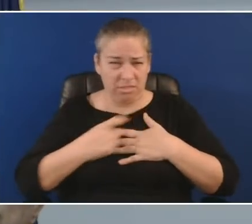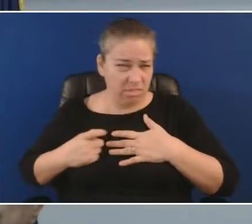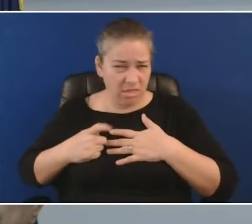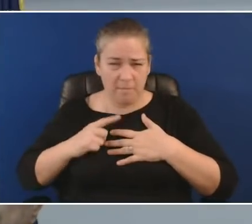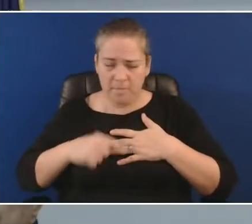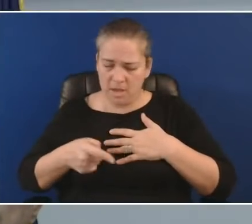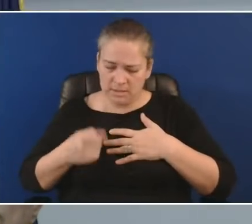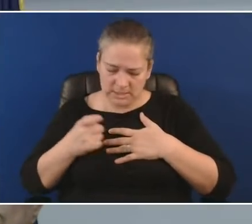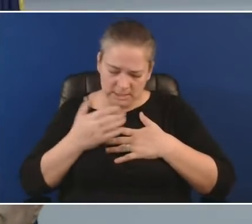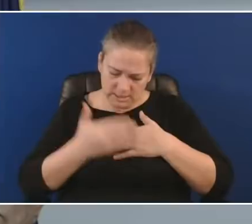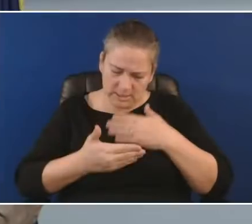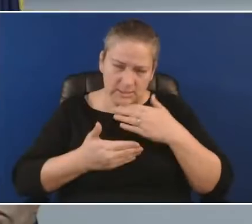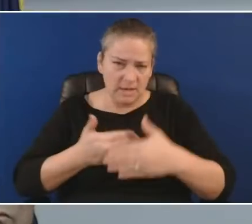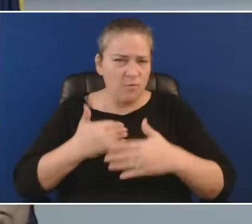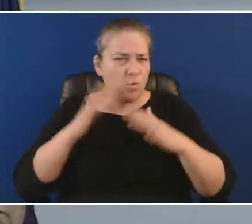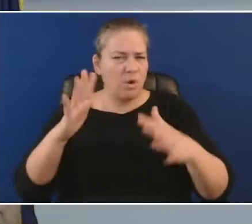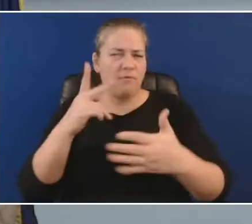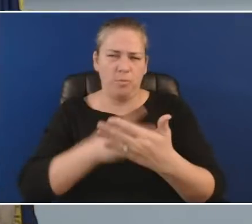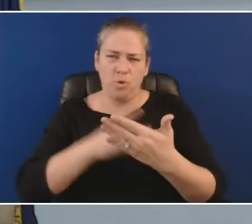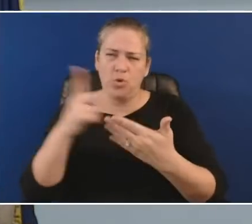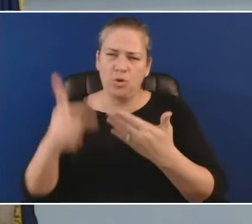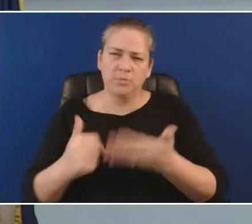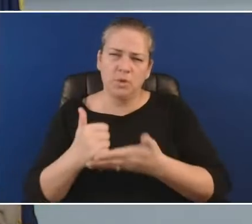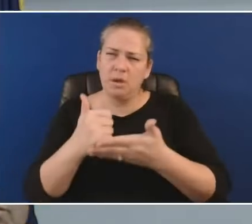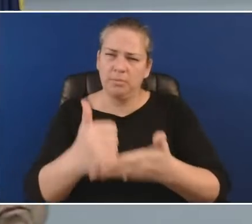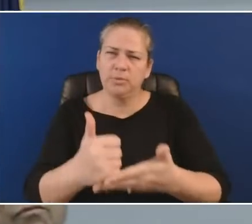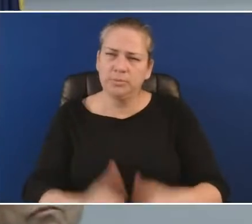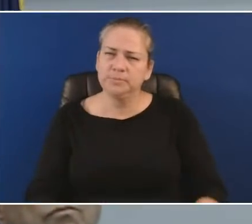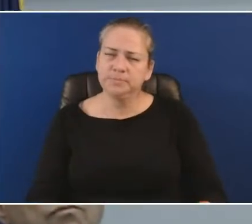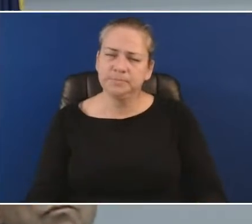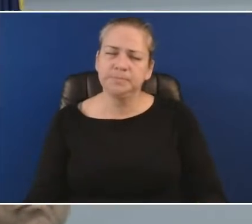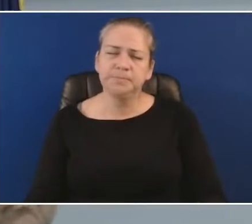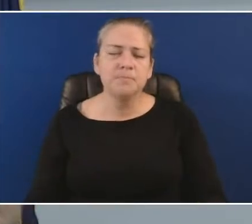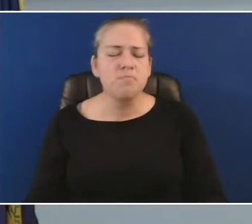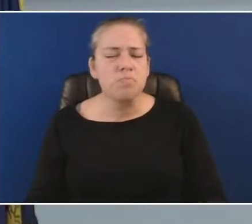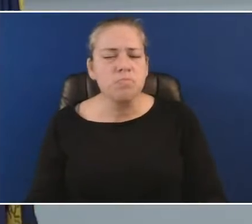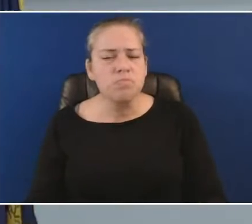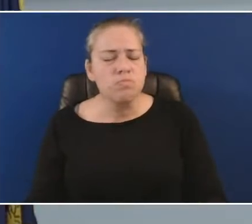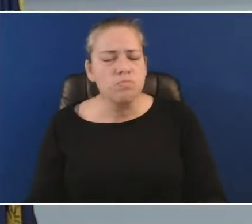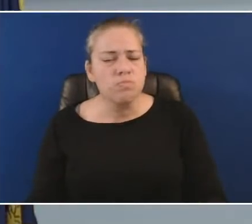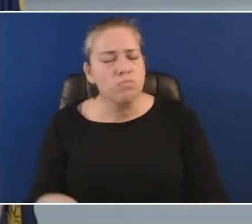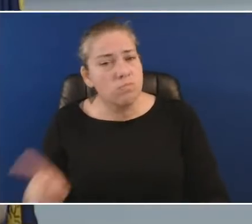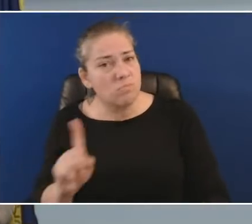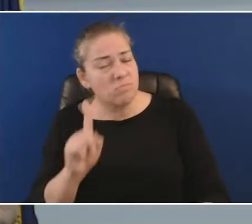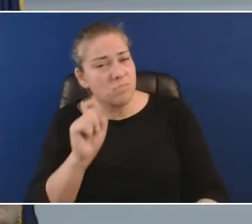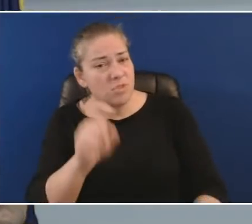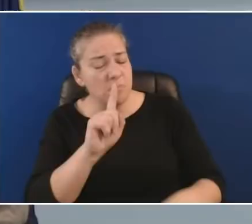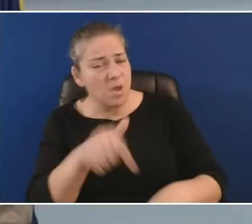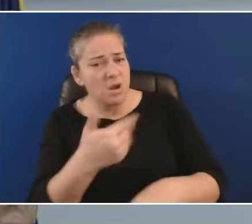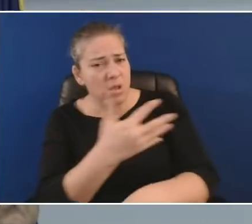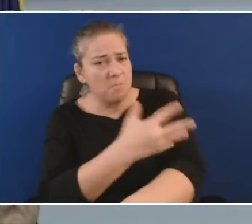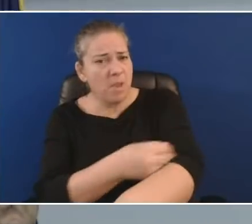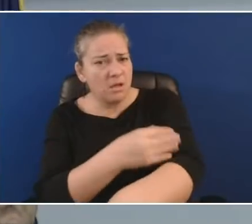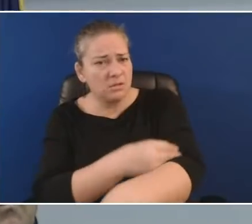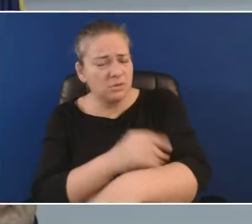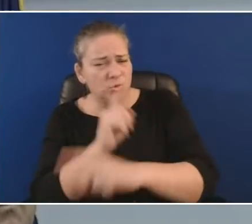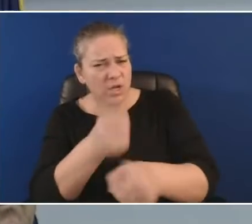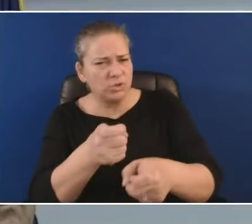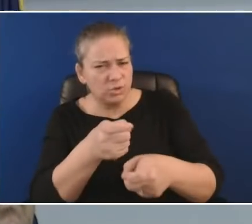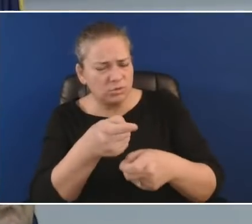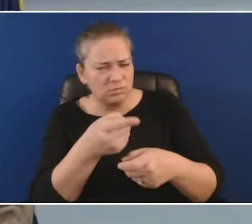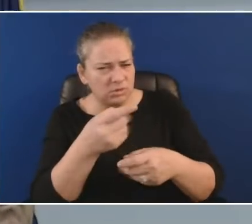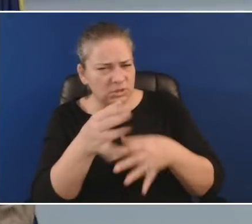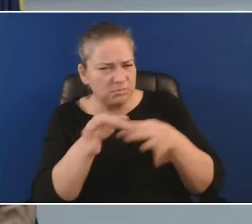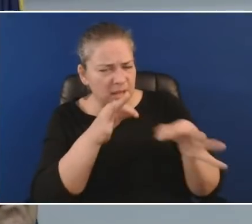too. Hey, Governor, you talked about the need for blood donations. Can you expand on that a little bit? How people can learn more about doing that? Is